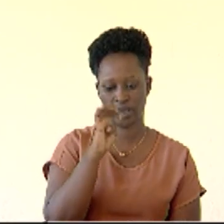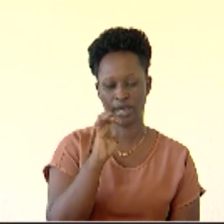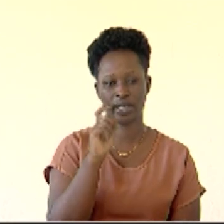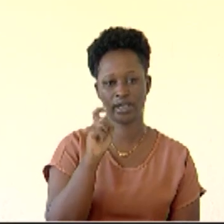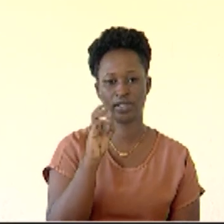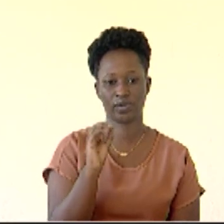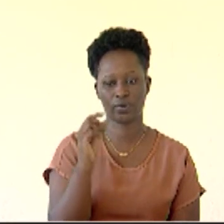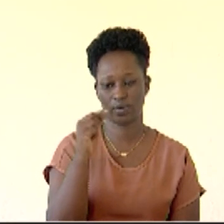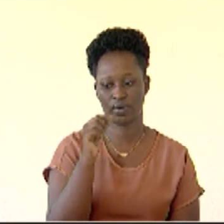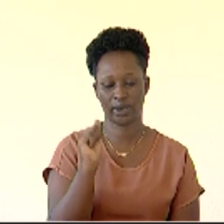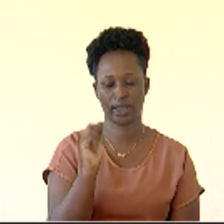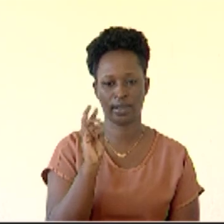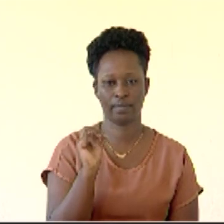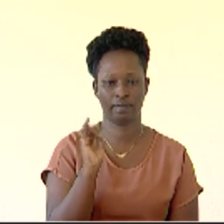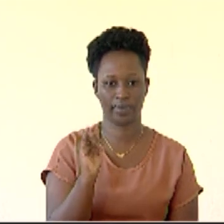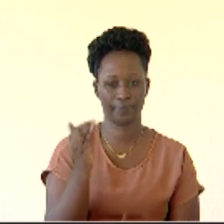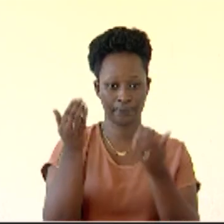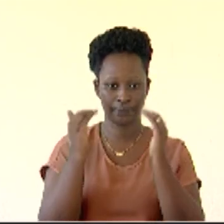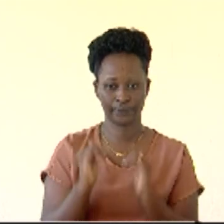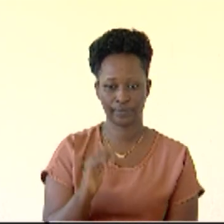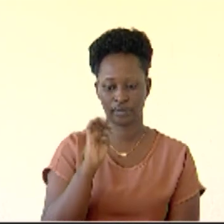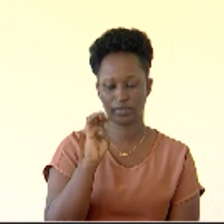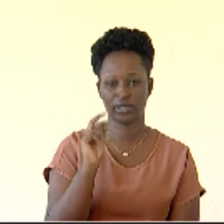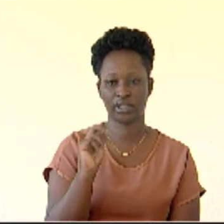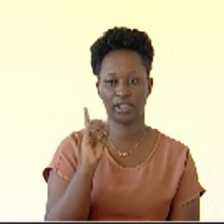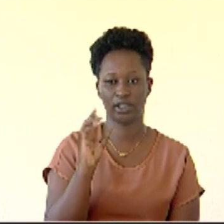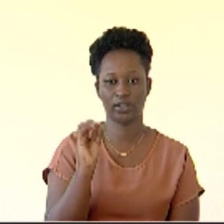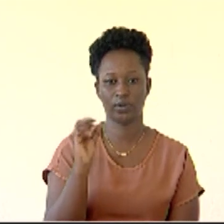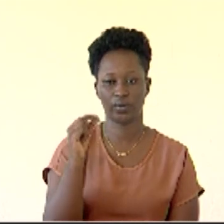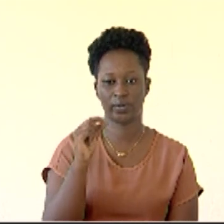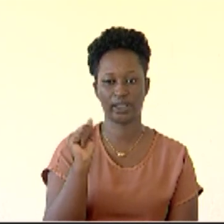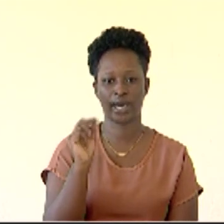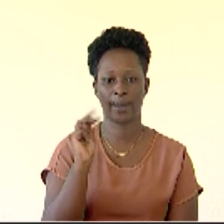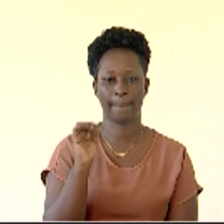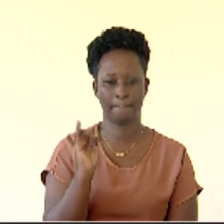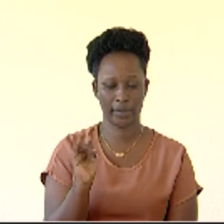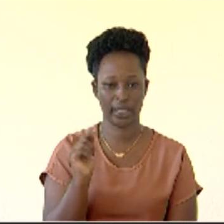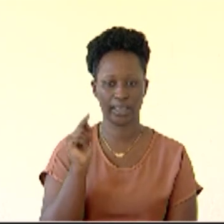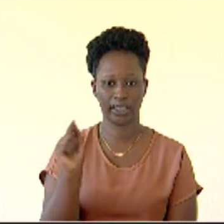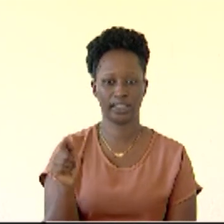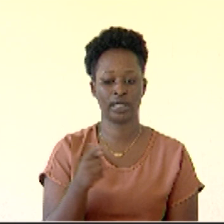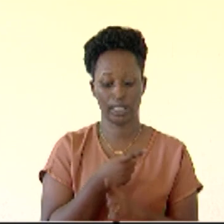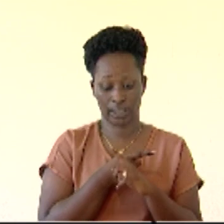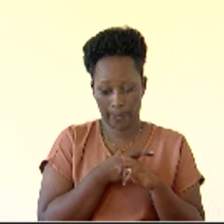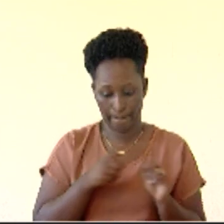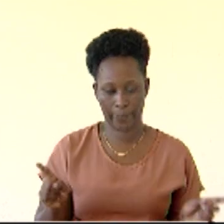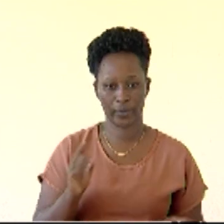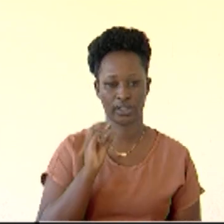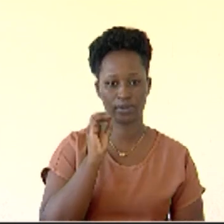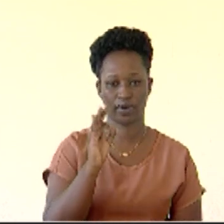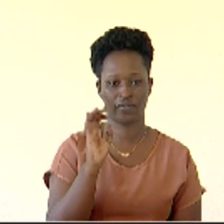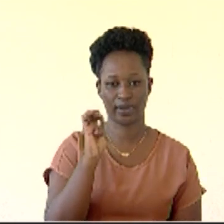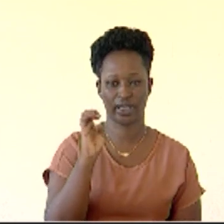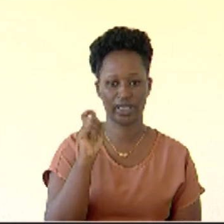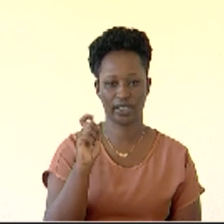endogamy. What is endogamy is also another form of sexual relationship. It's the opposite of exogamy, where